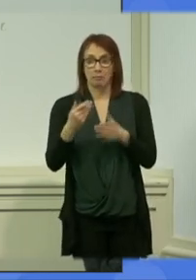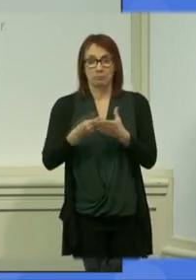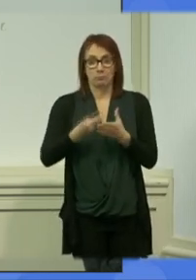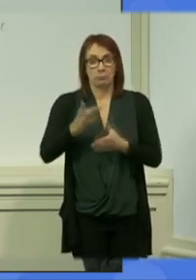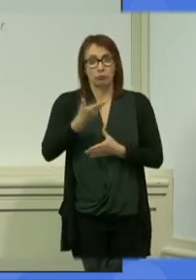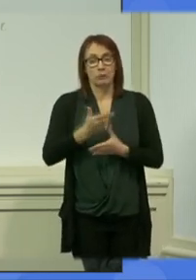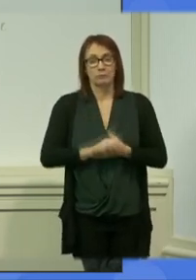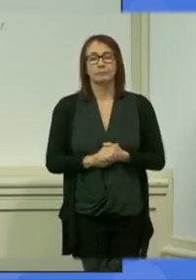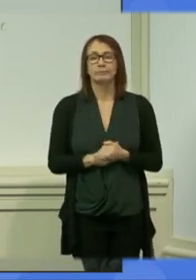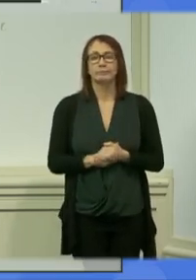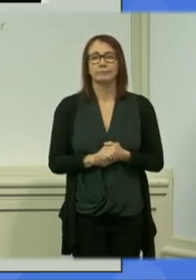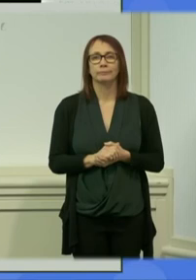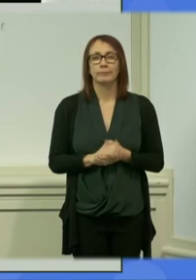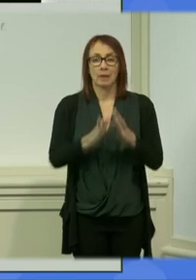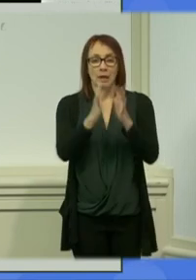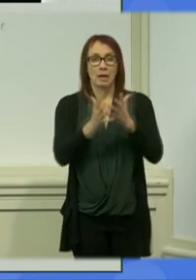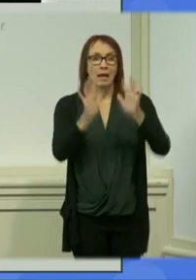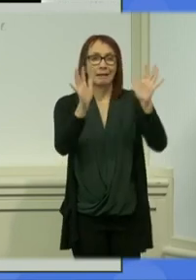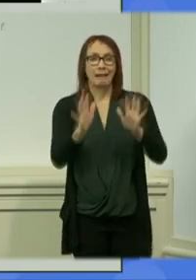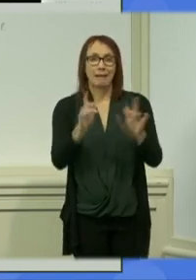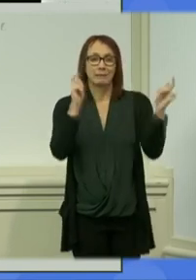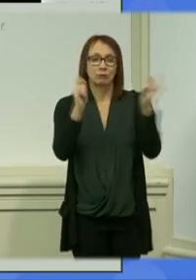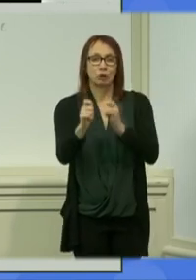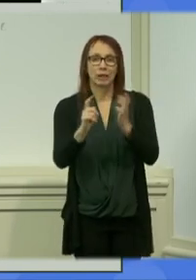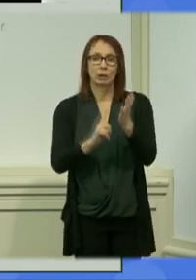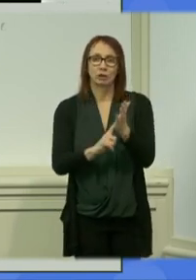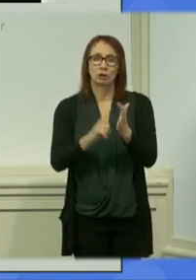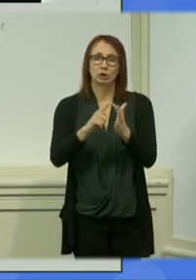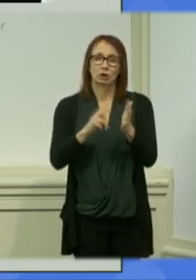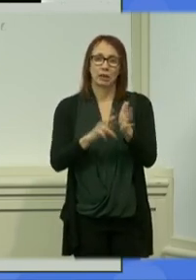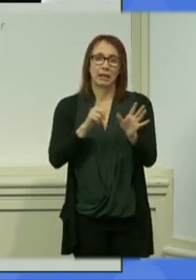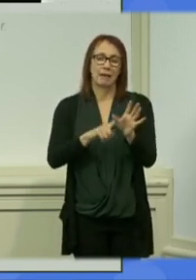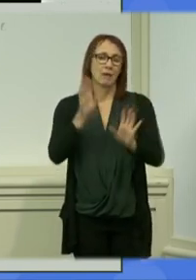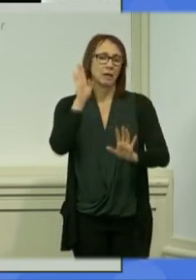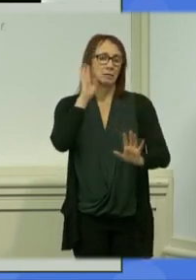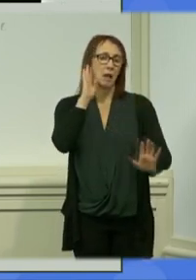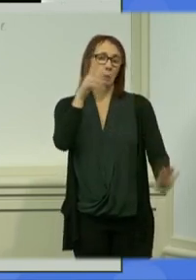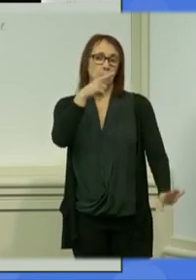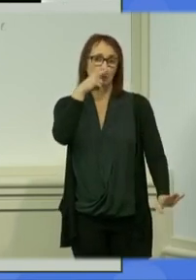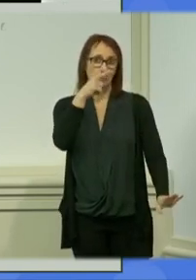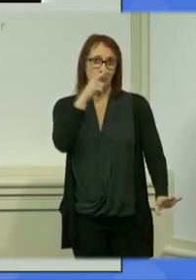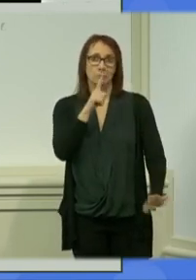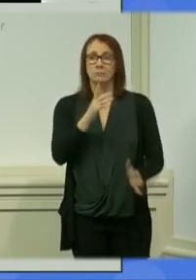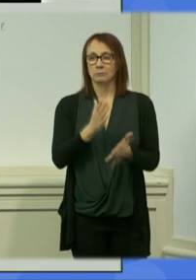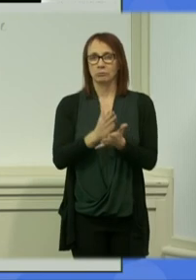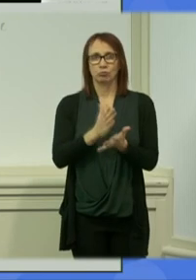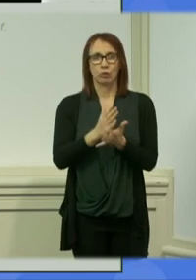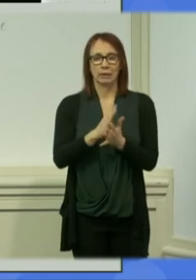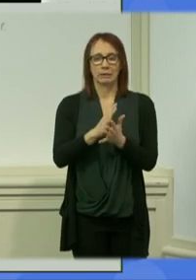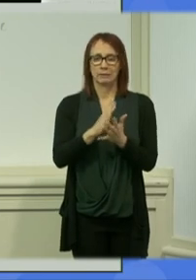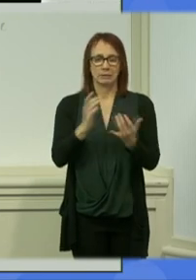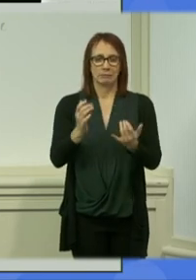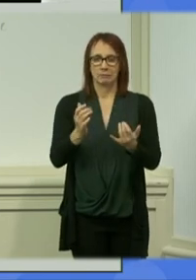We've got the climate change levy, and this sounds grand, but actually it's really a tax basically on energy delivered